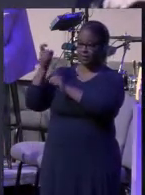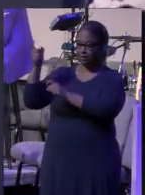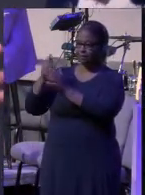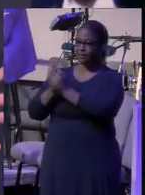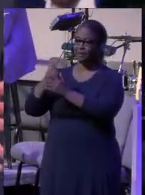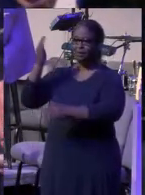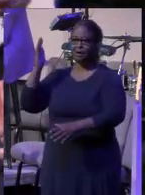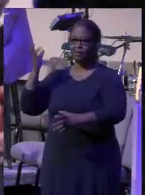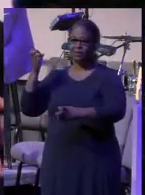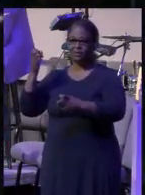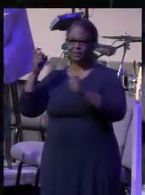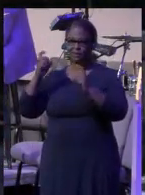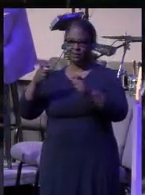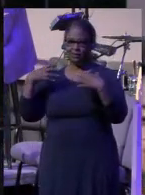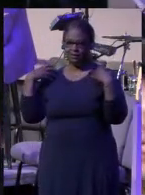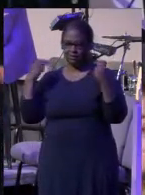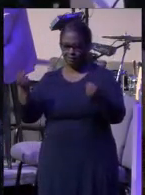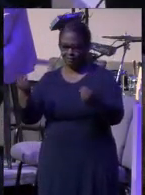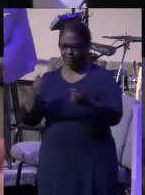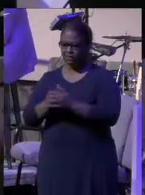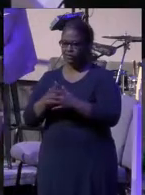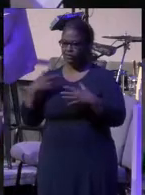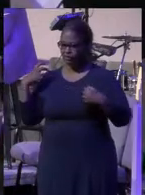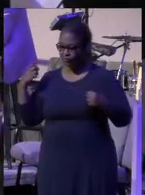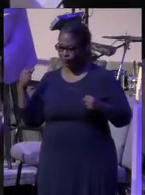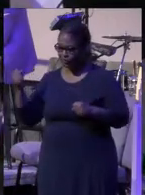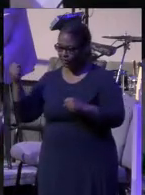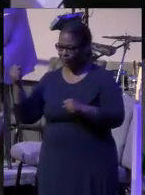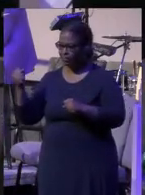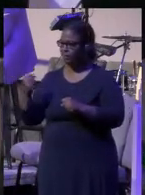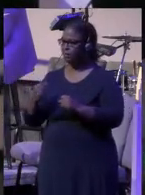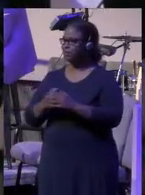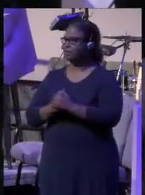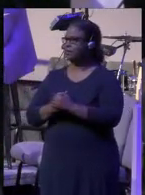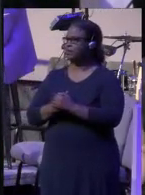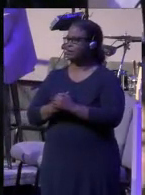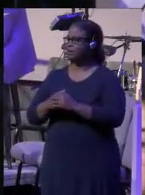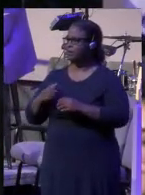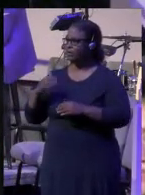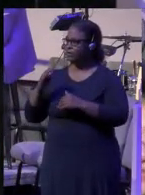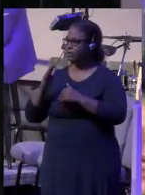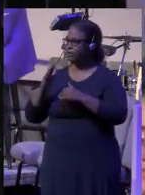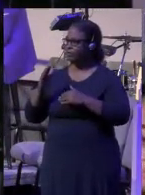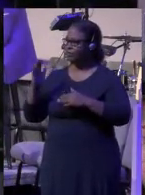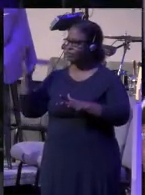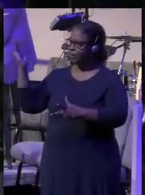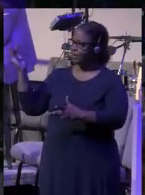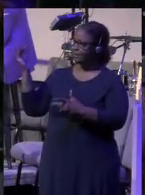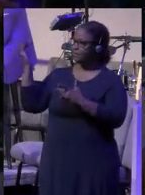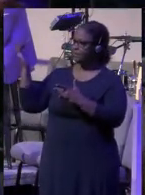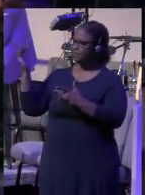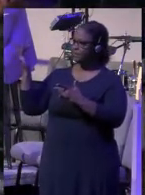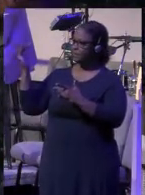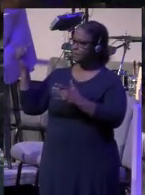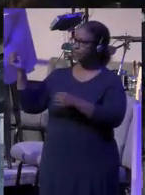to give healing, and He wants to give strength, and He wants to give grace, and he wants to give